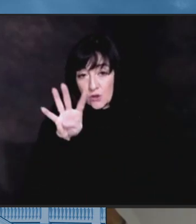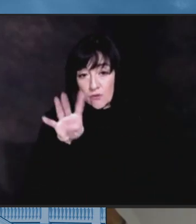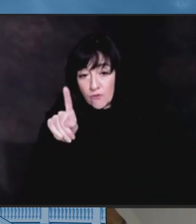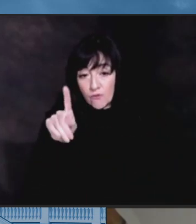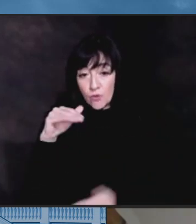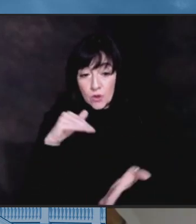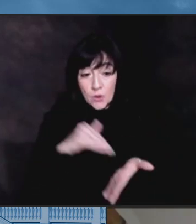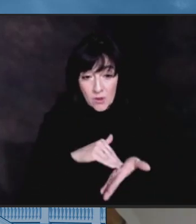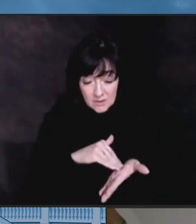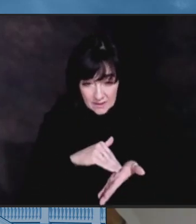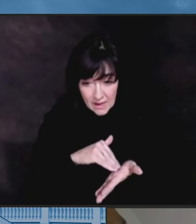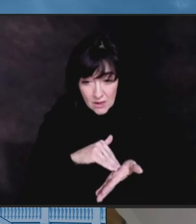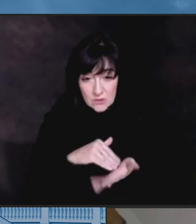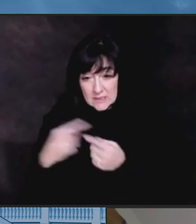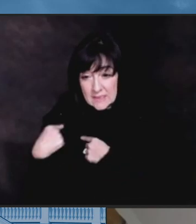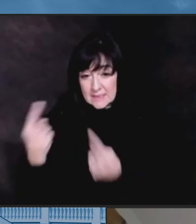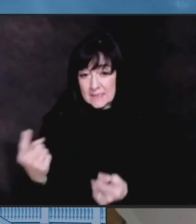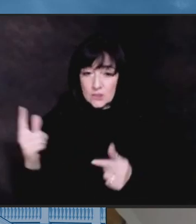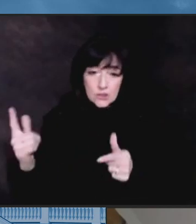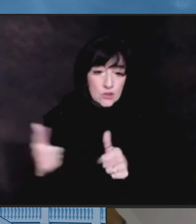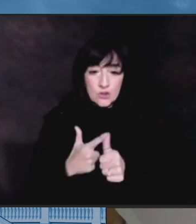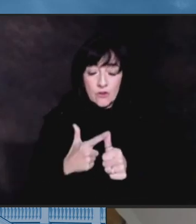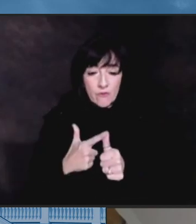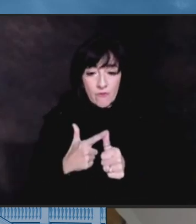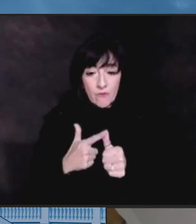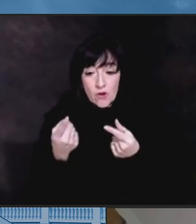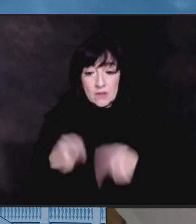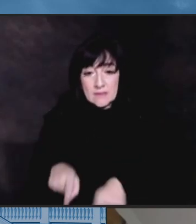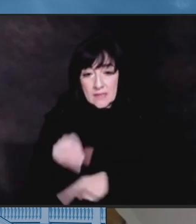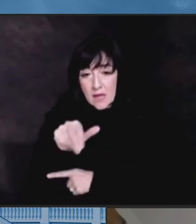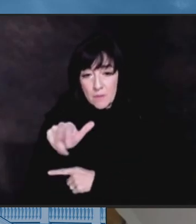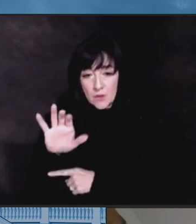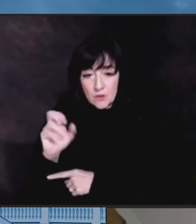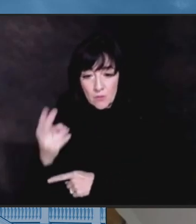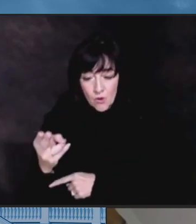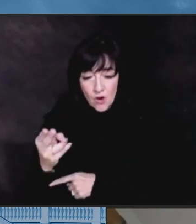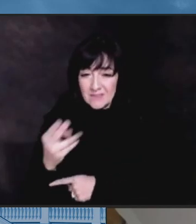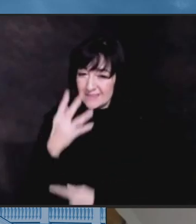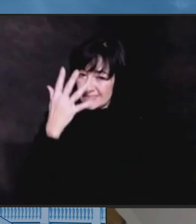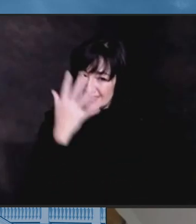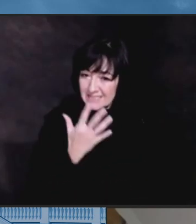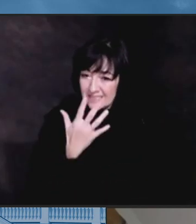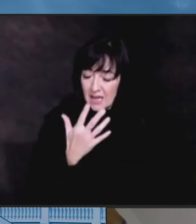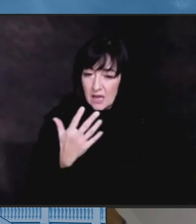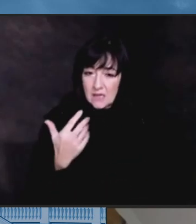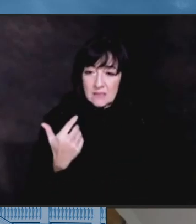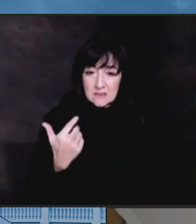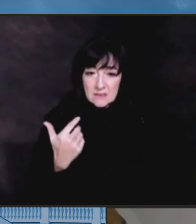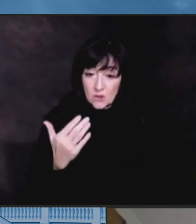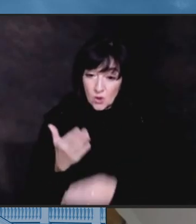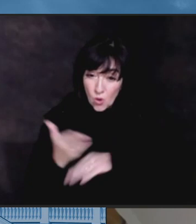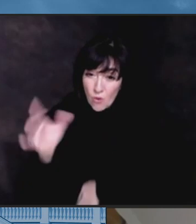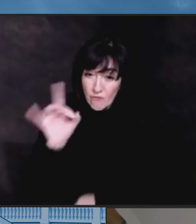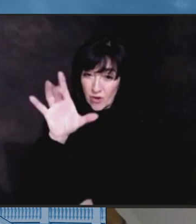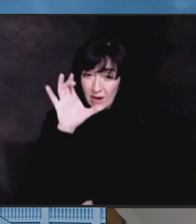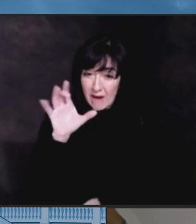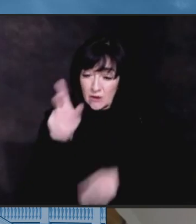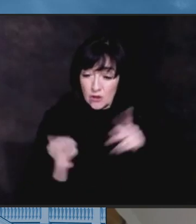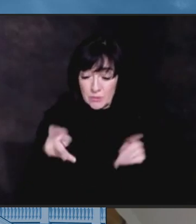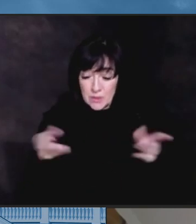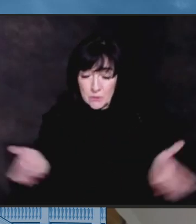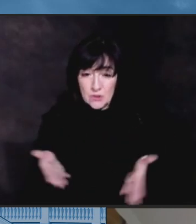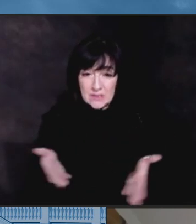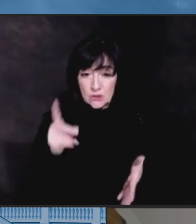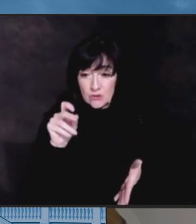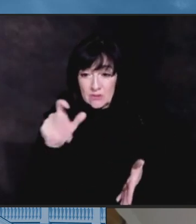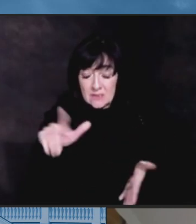in March. We've lost, sadly, over 800 total Delawareans during those